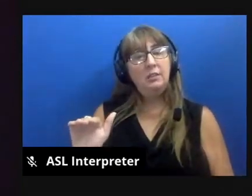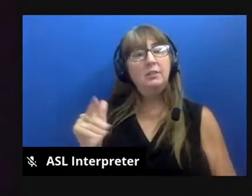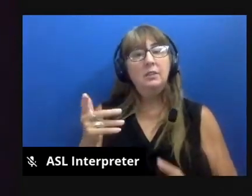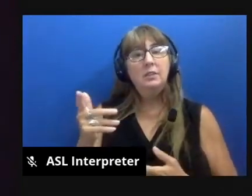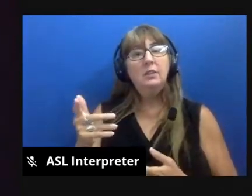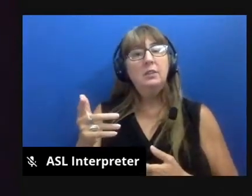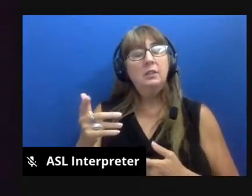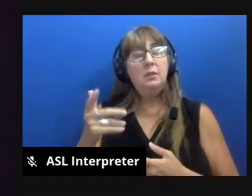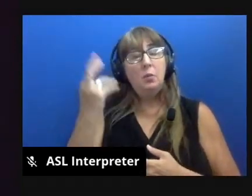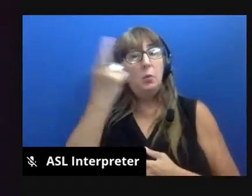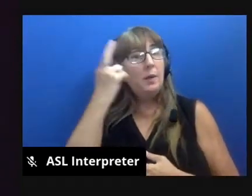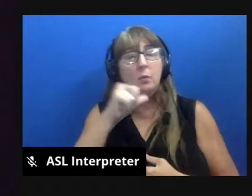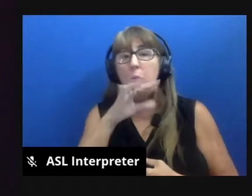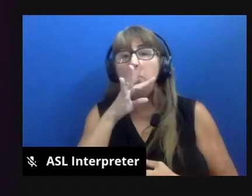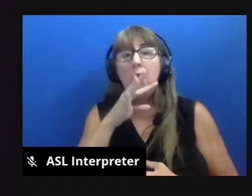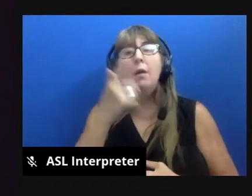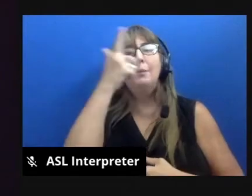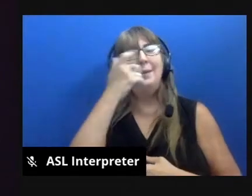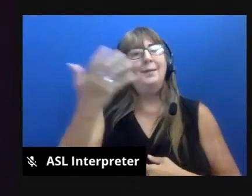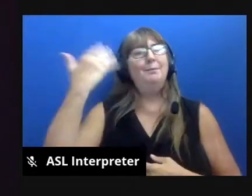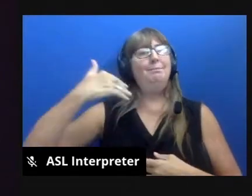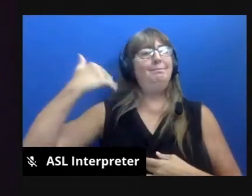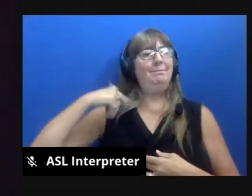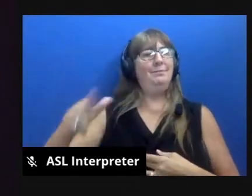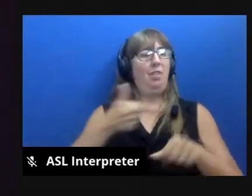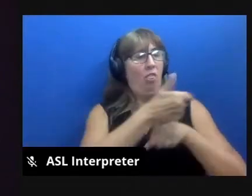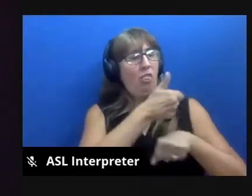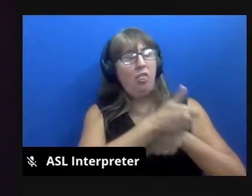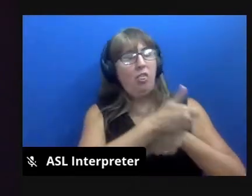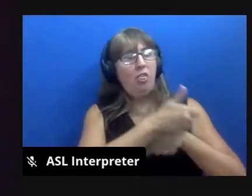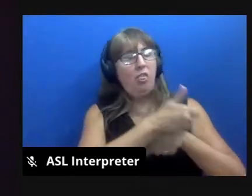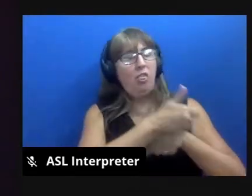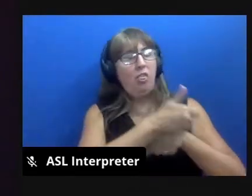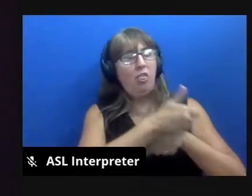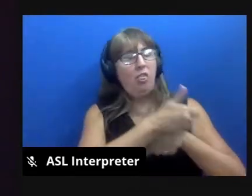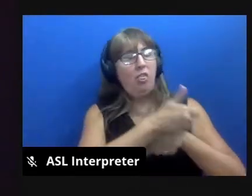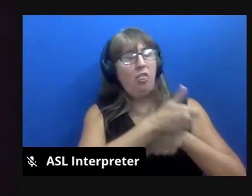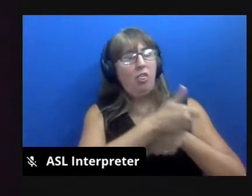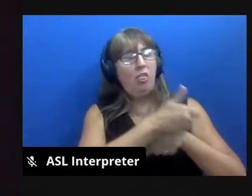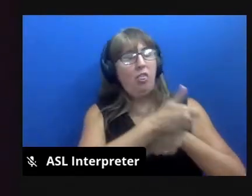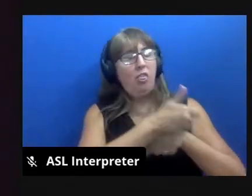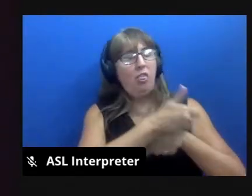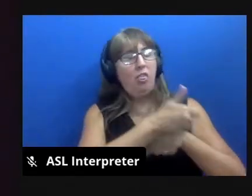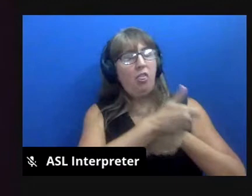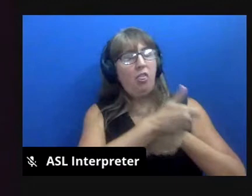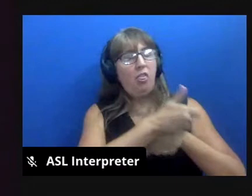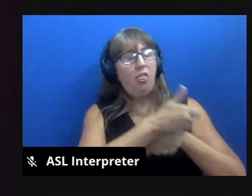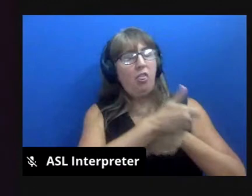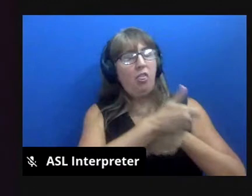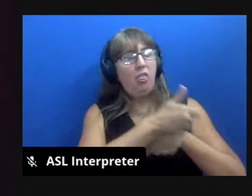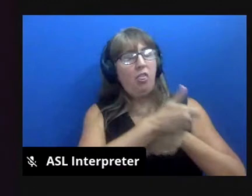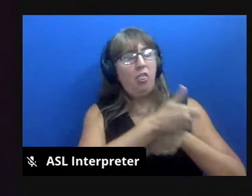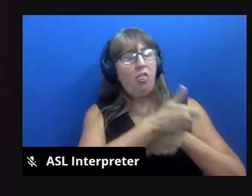heal. And so they took on that pattern. I'm going to offer that so do groups. Groups